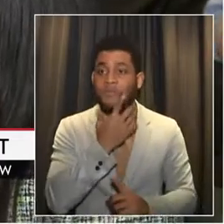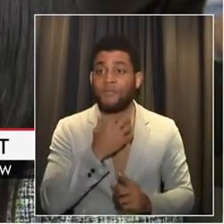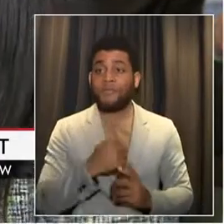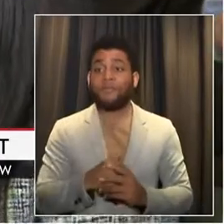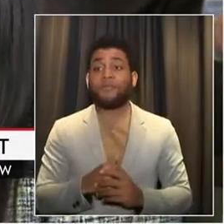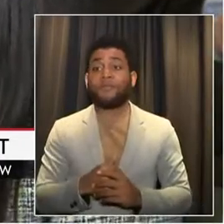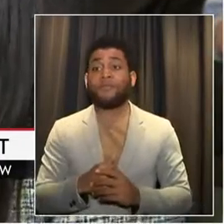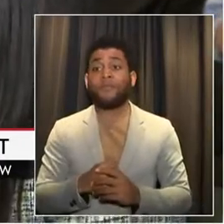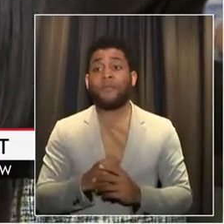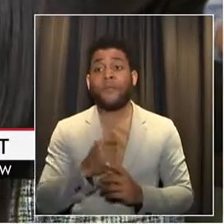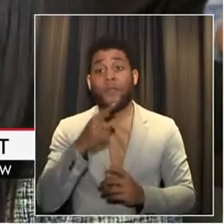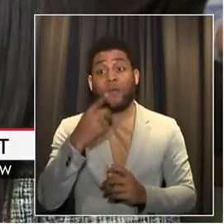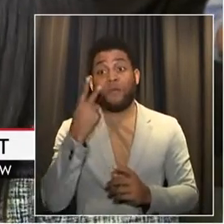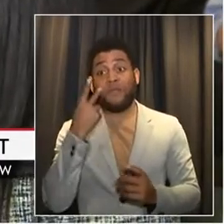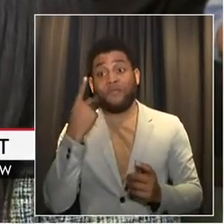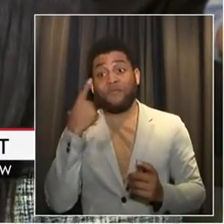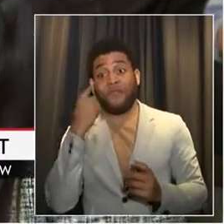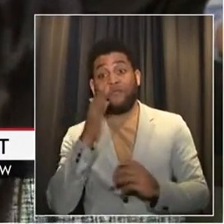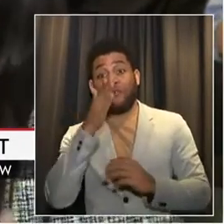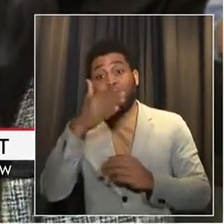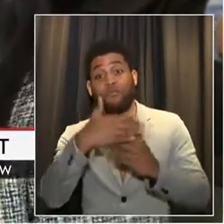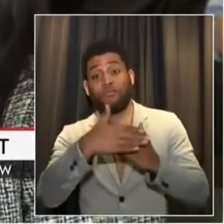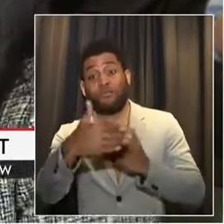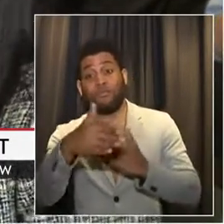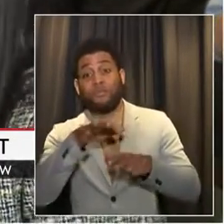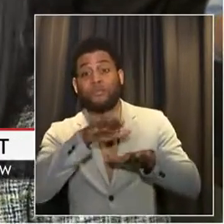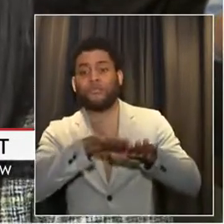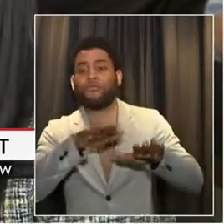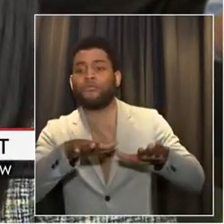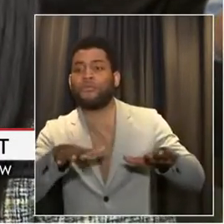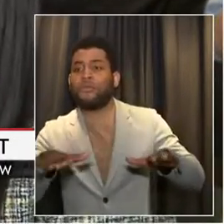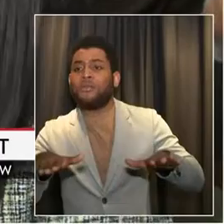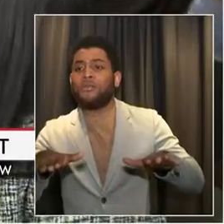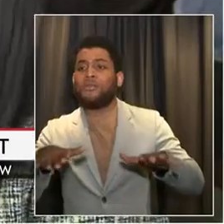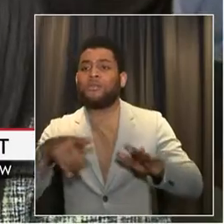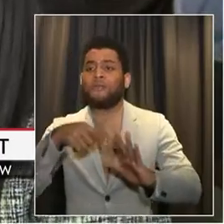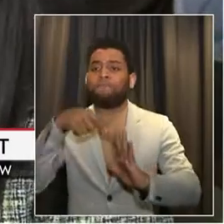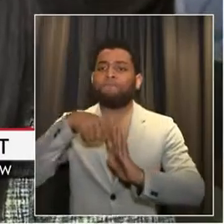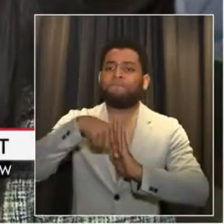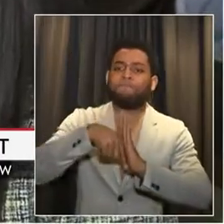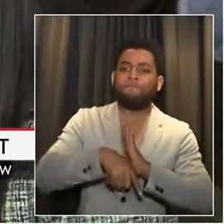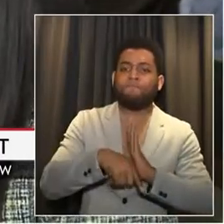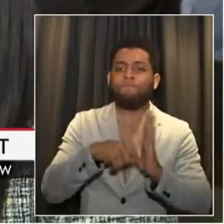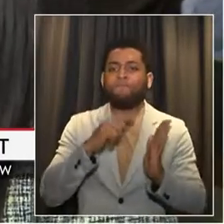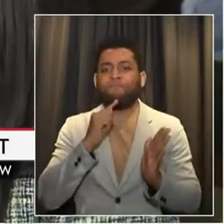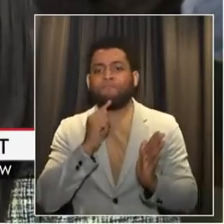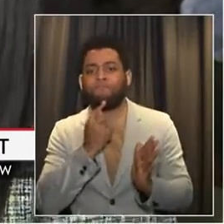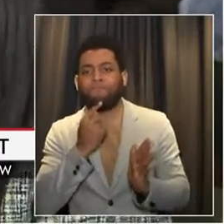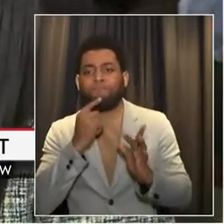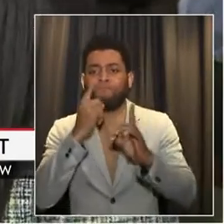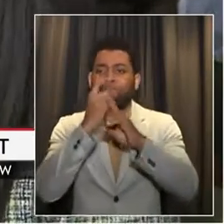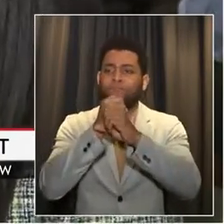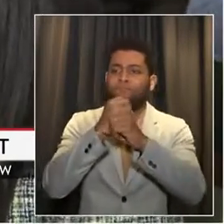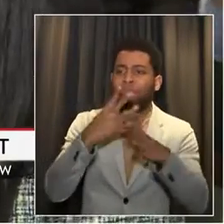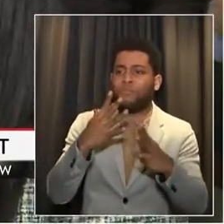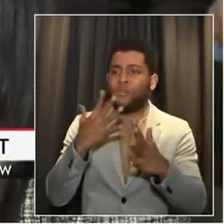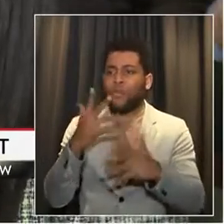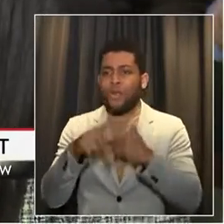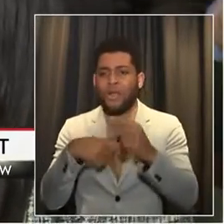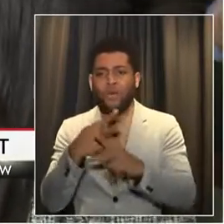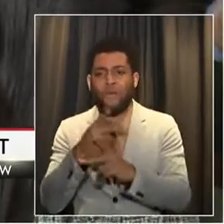fairly stringent scheme of consideration of types of data and things MPD would look at before making